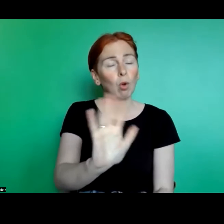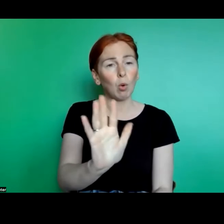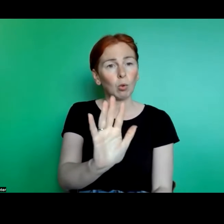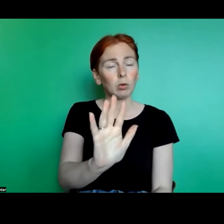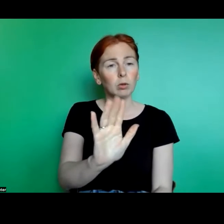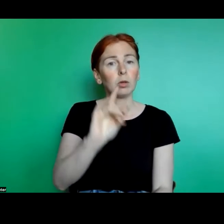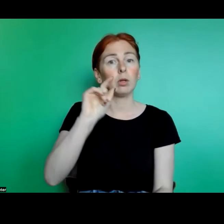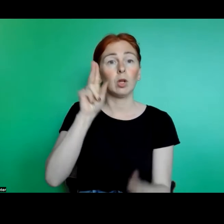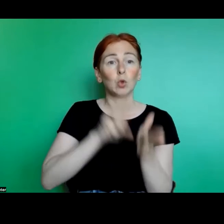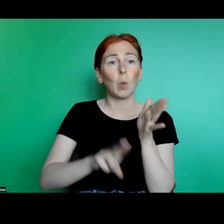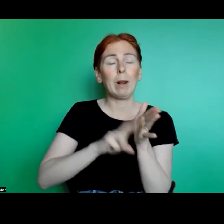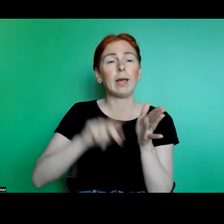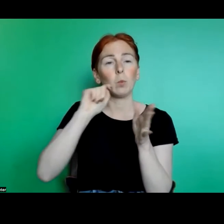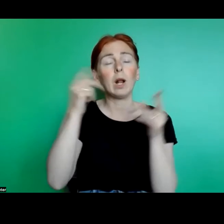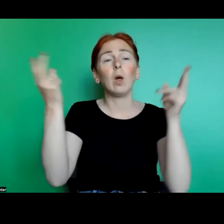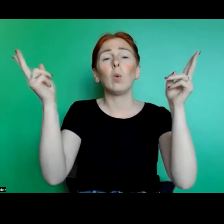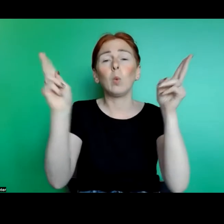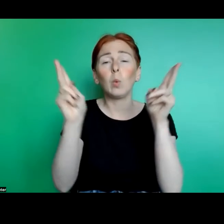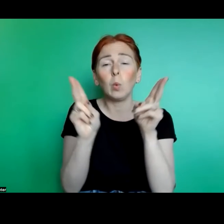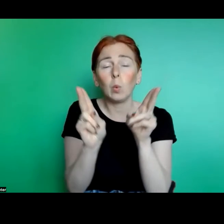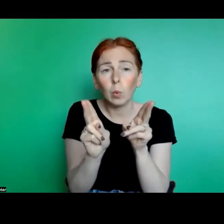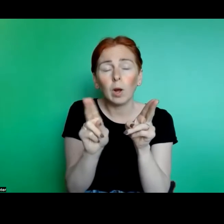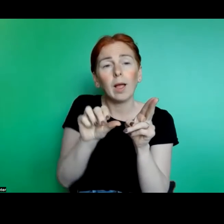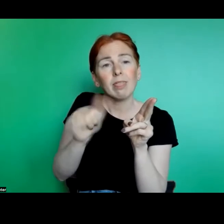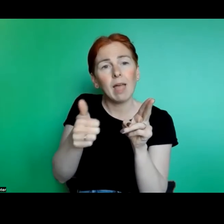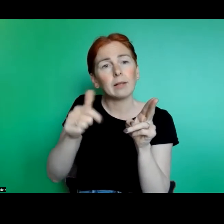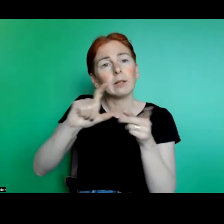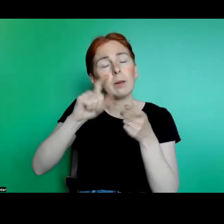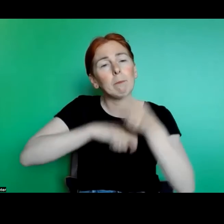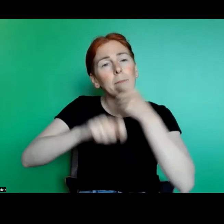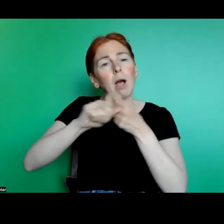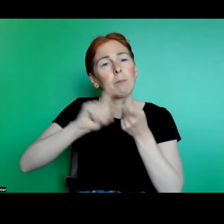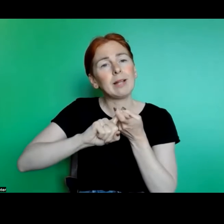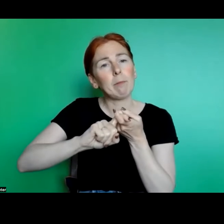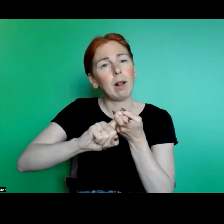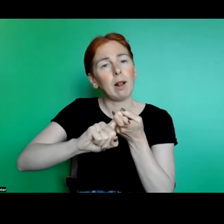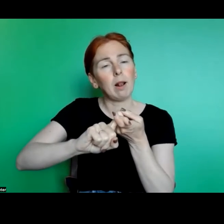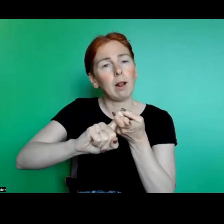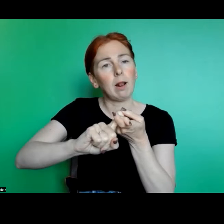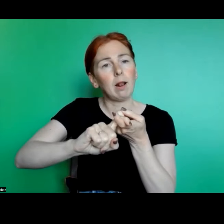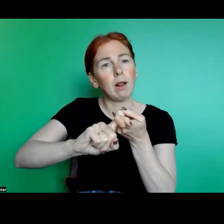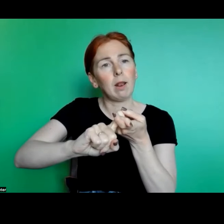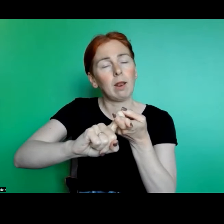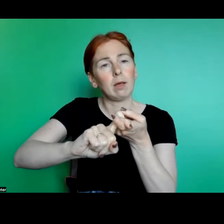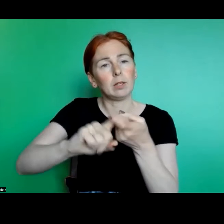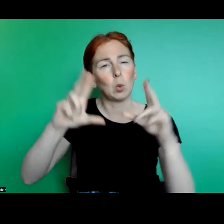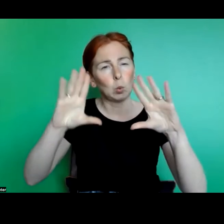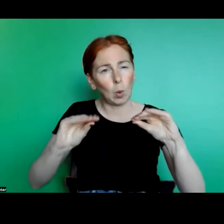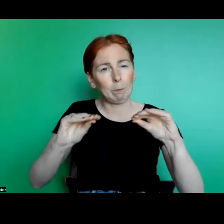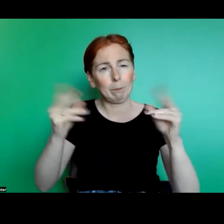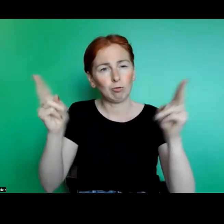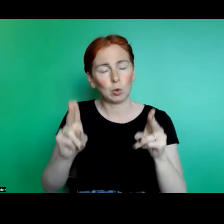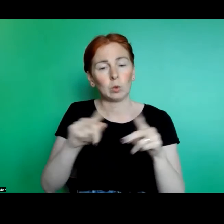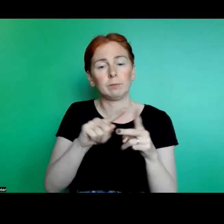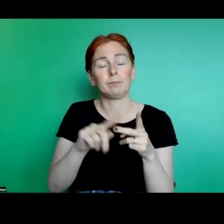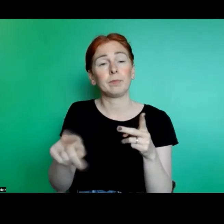stabilize. And when you're looking at designing a trial, you want to choose patients who are